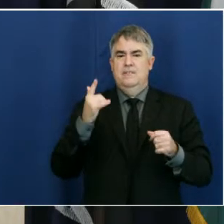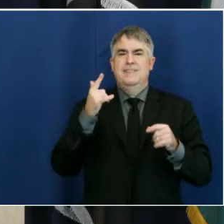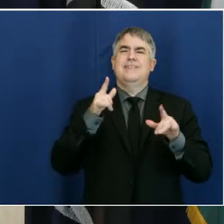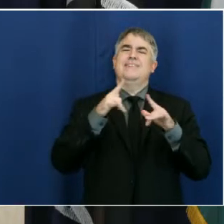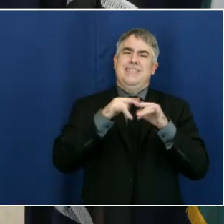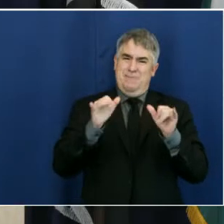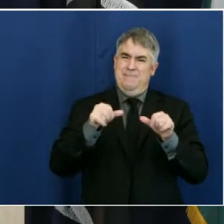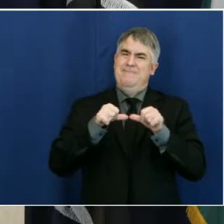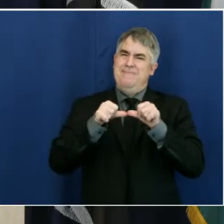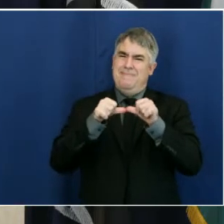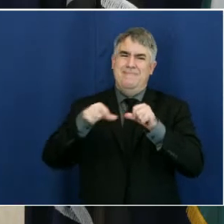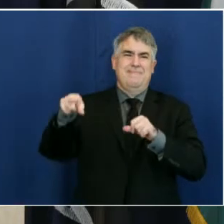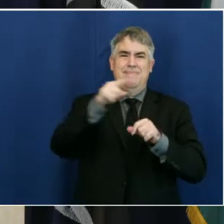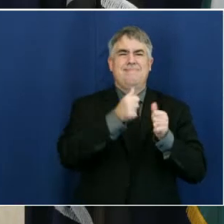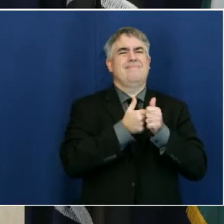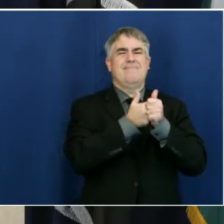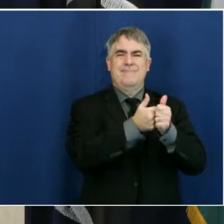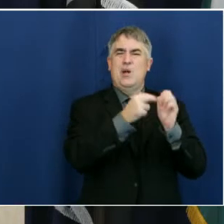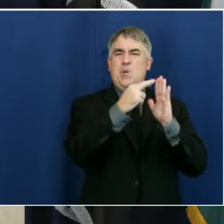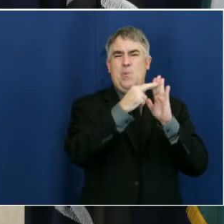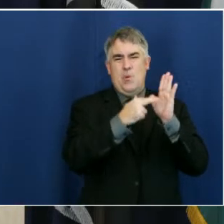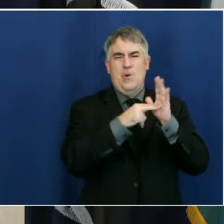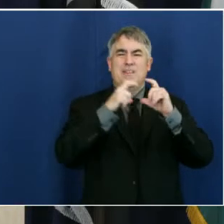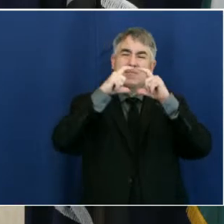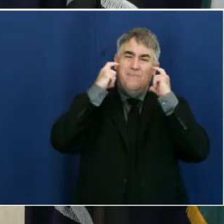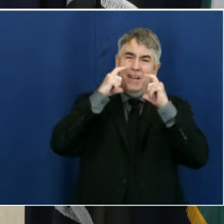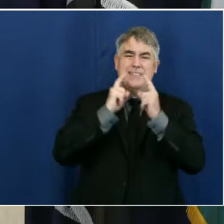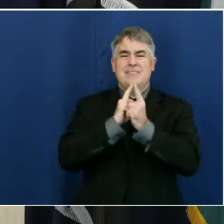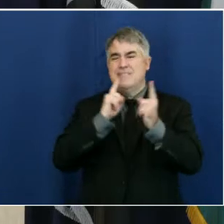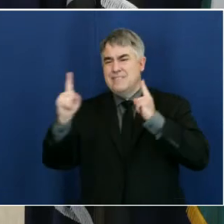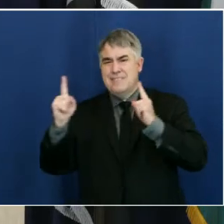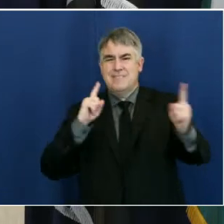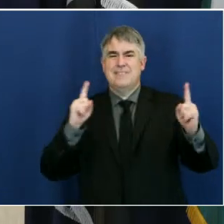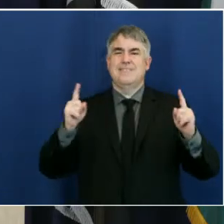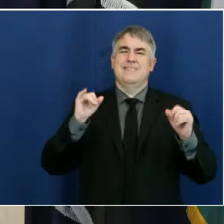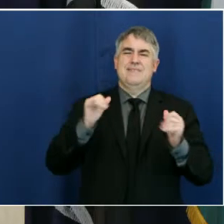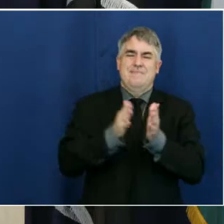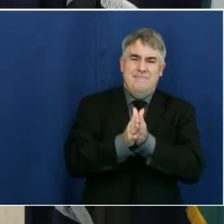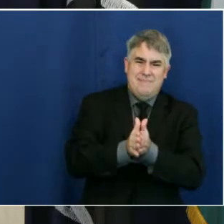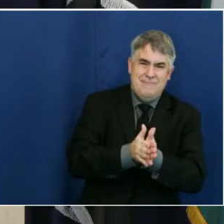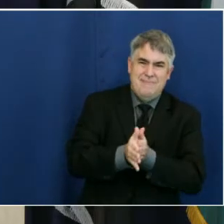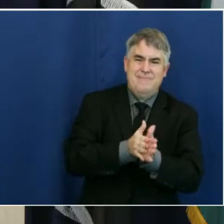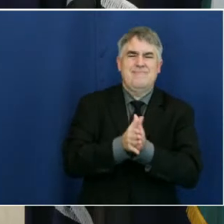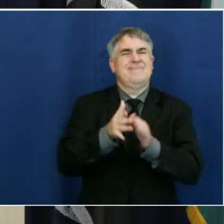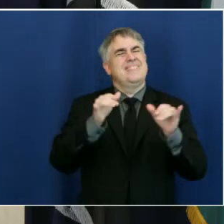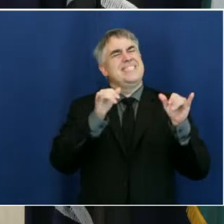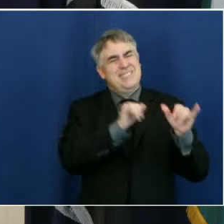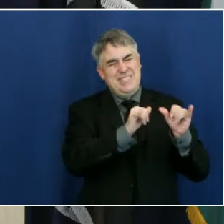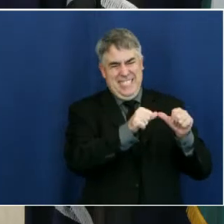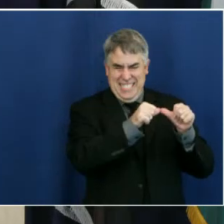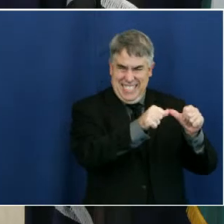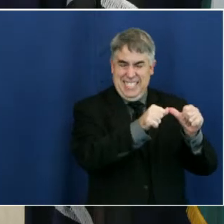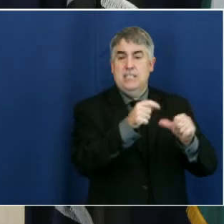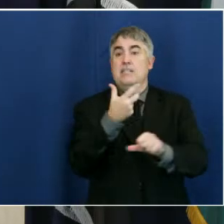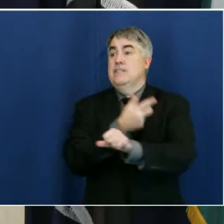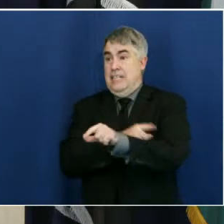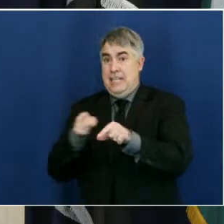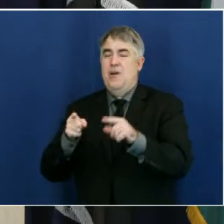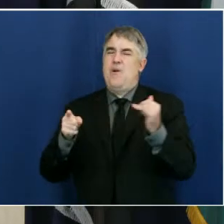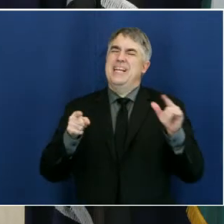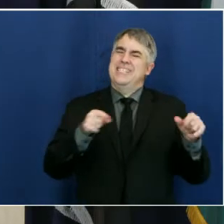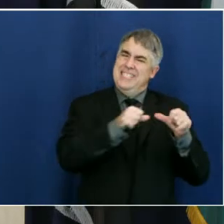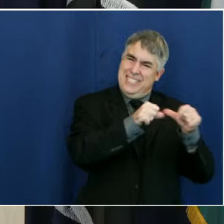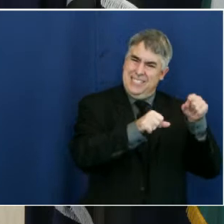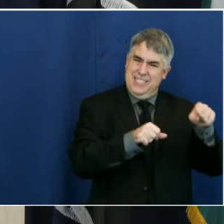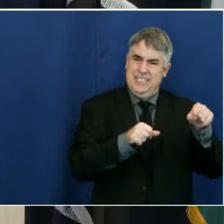we are working aggressively in our county to make as many locations available as possible, to build out the infrastructure to make it easy to get into